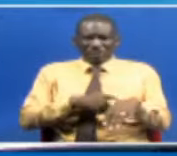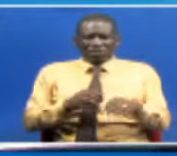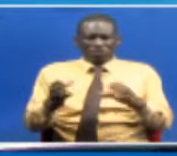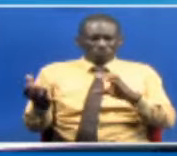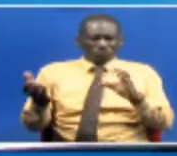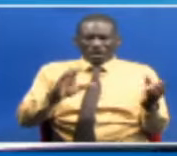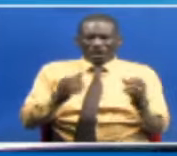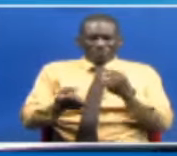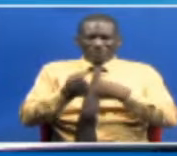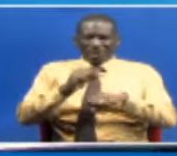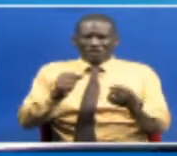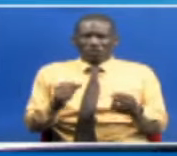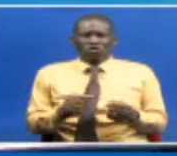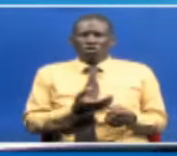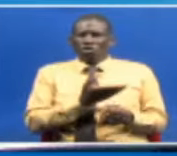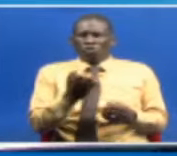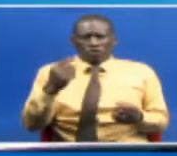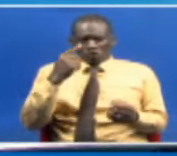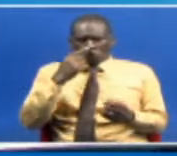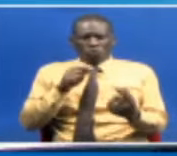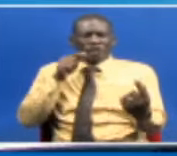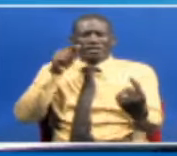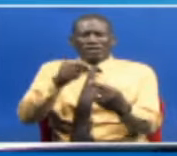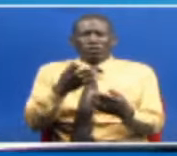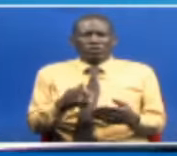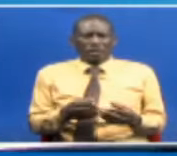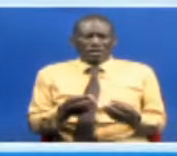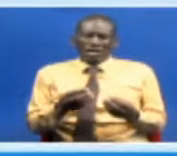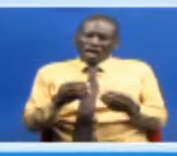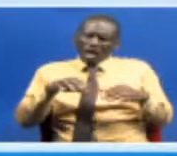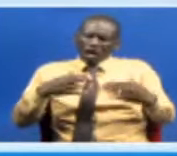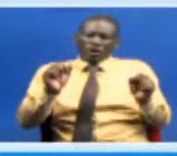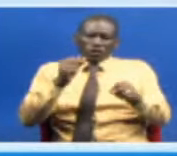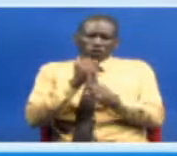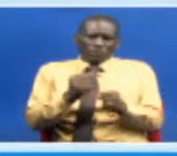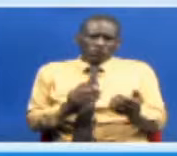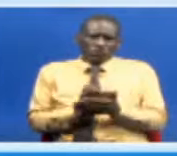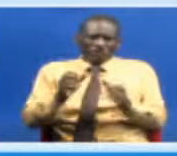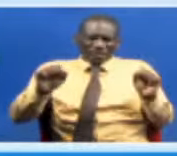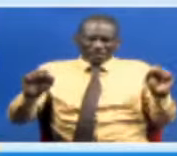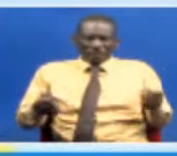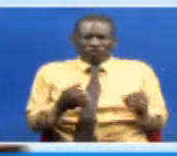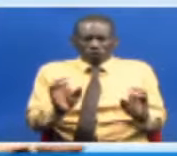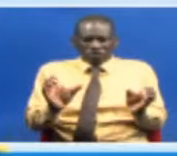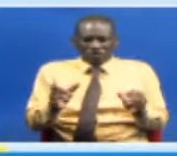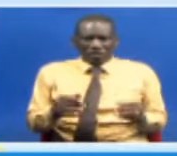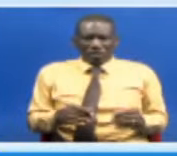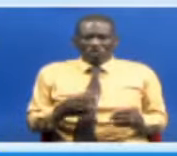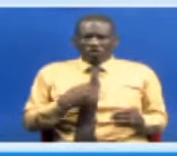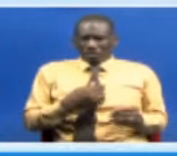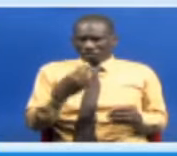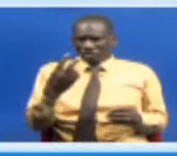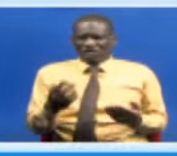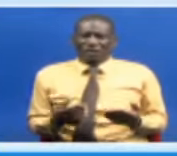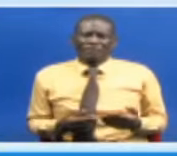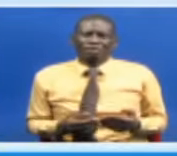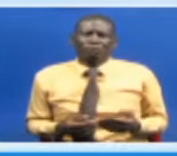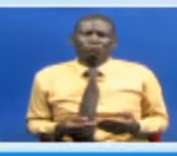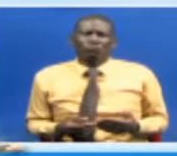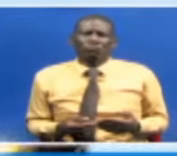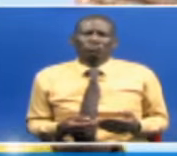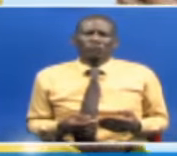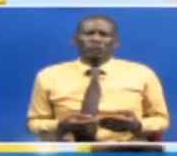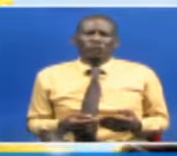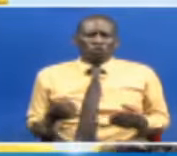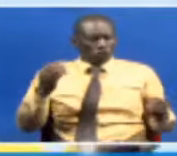climate action, those are the homes we are really targeting. How will you ensure the safety of this gas? Because we've seen unscrupulous